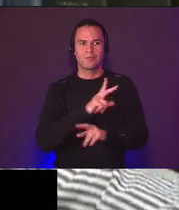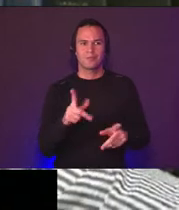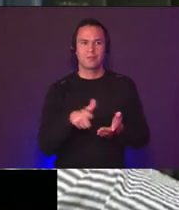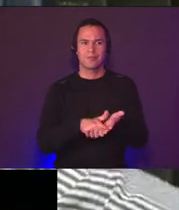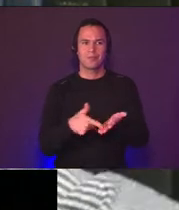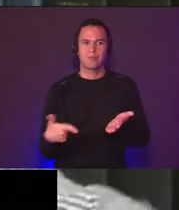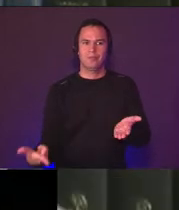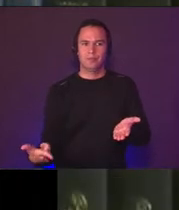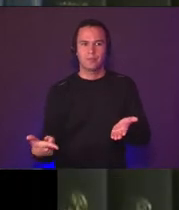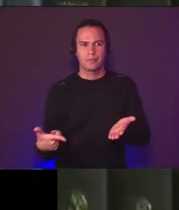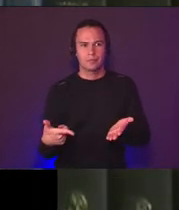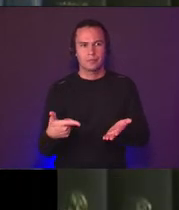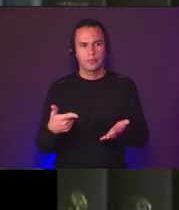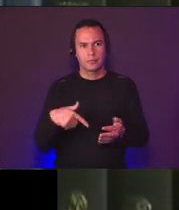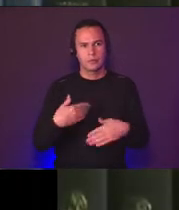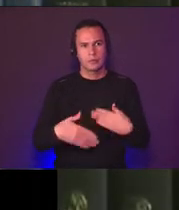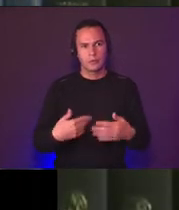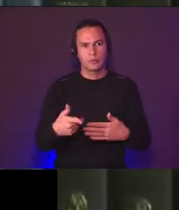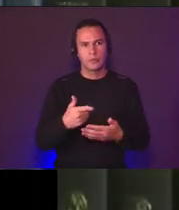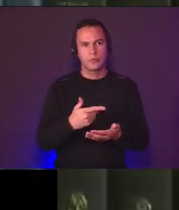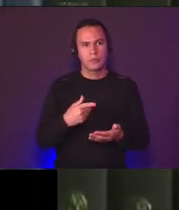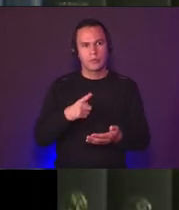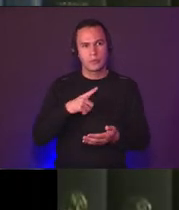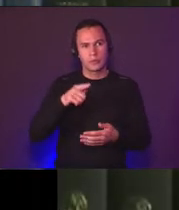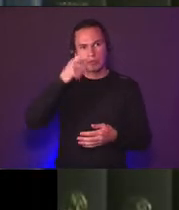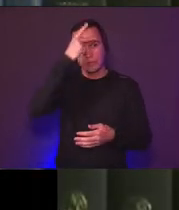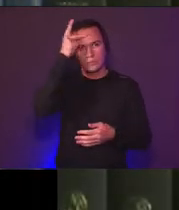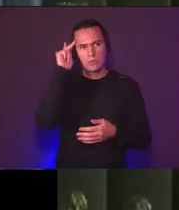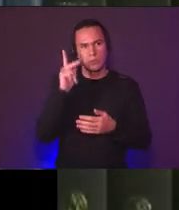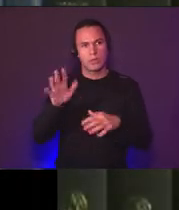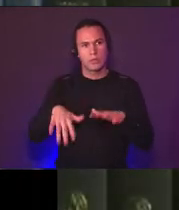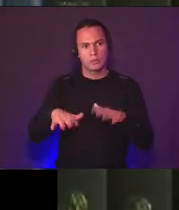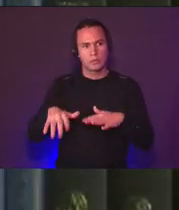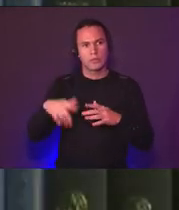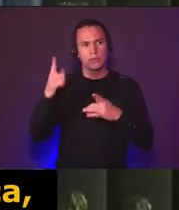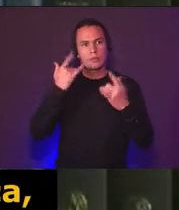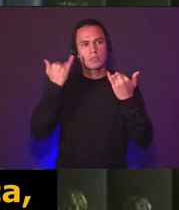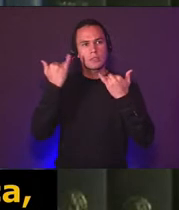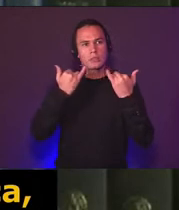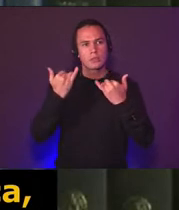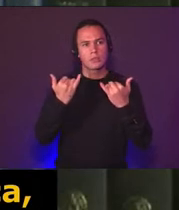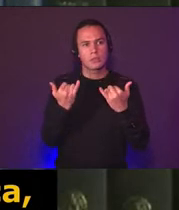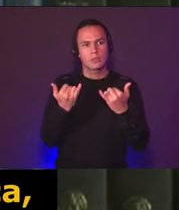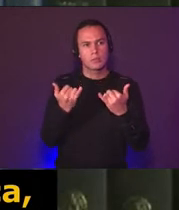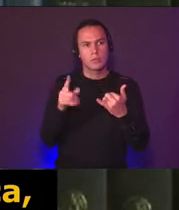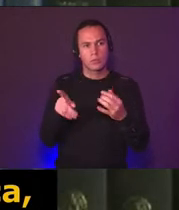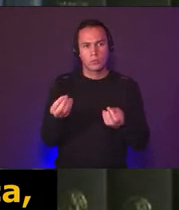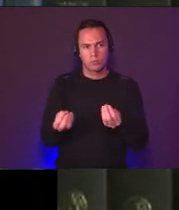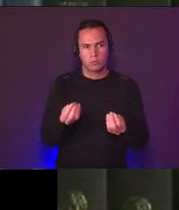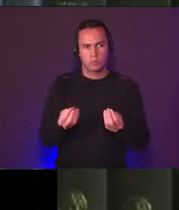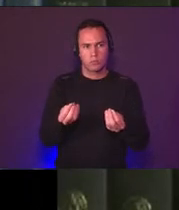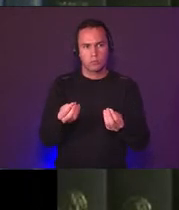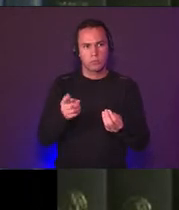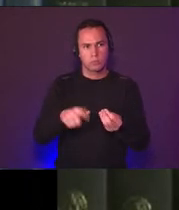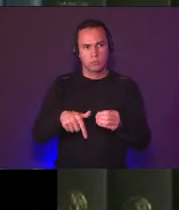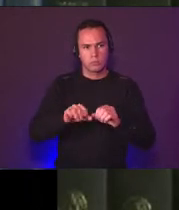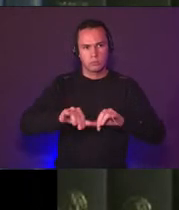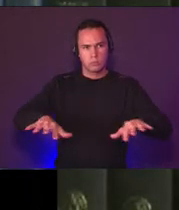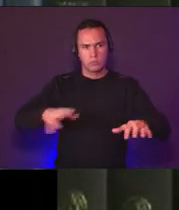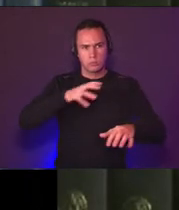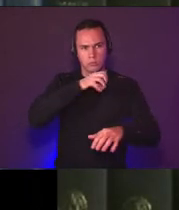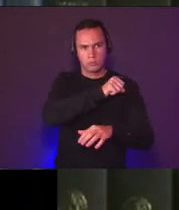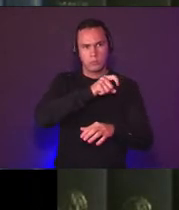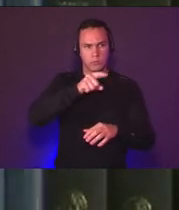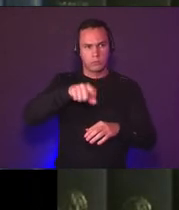into the never-ending, never-beginning digital stream and take out what they want. But no, you need journalism more than ever to organize all that